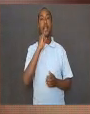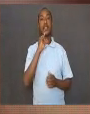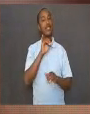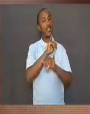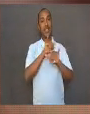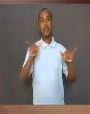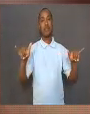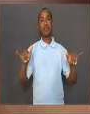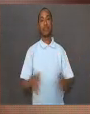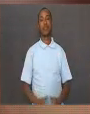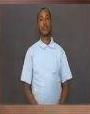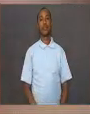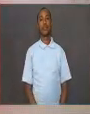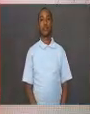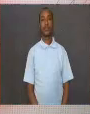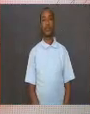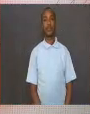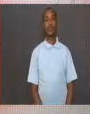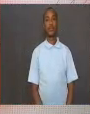the same.